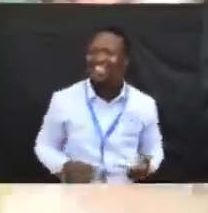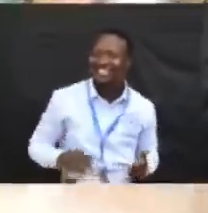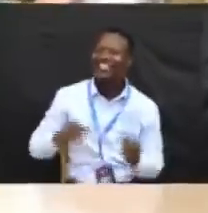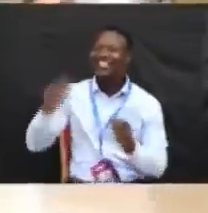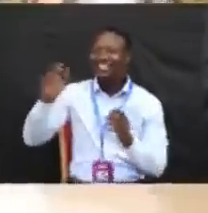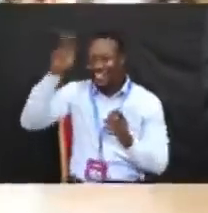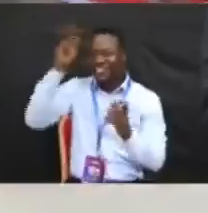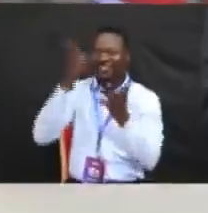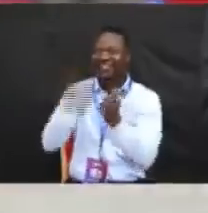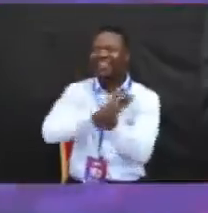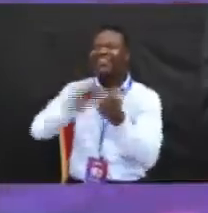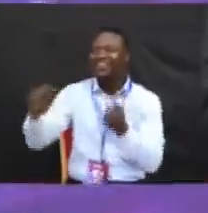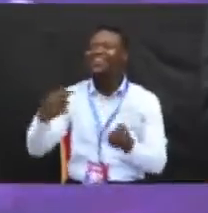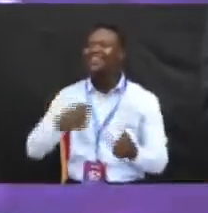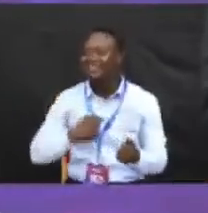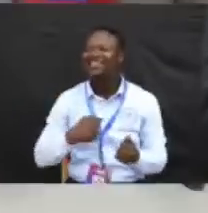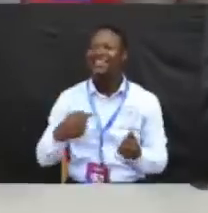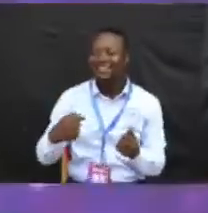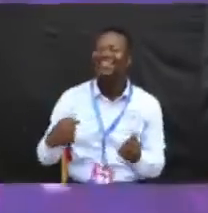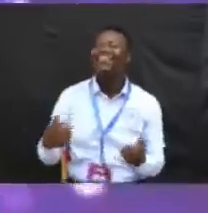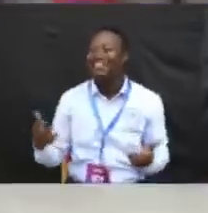Some woman